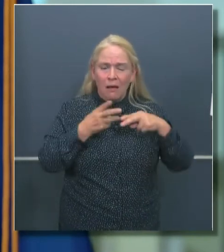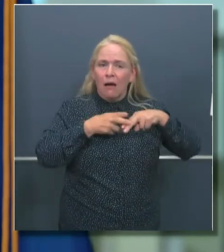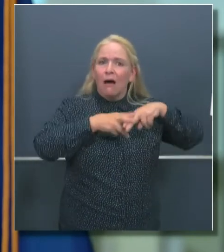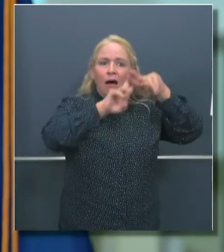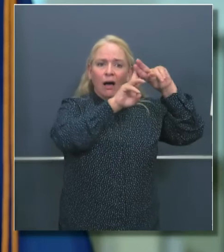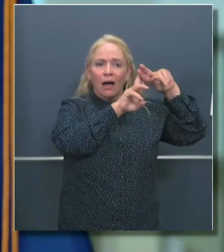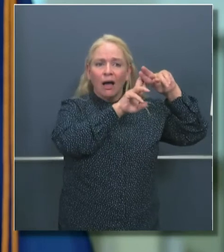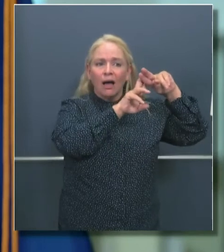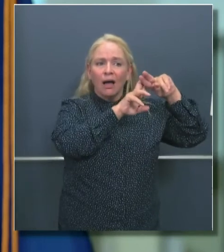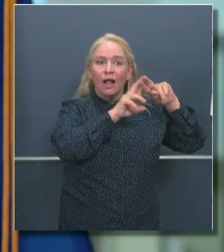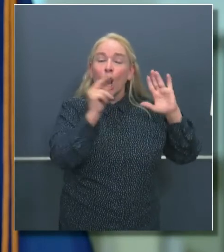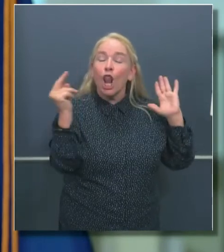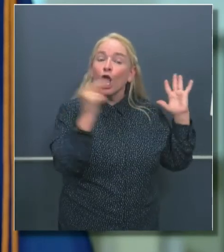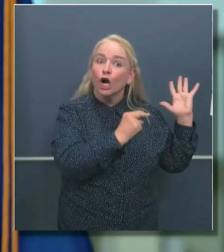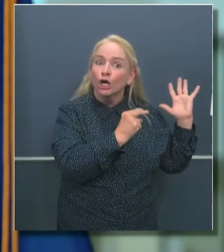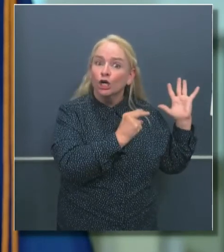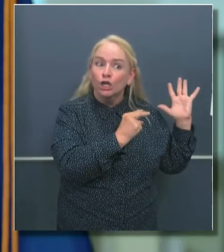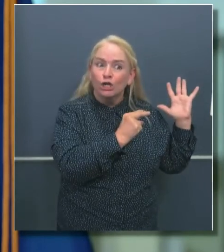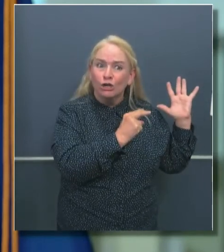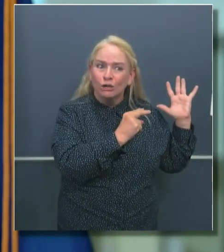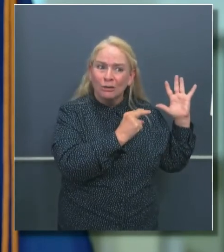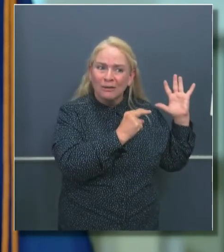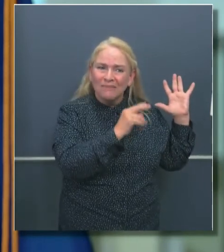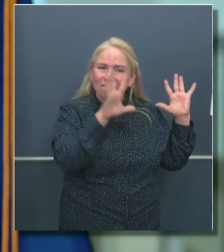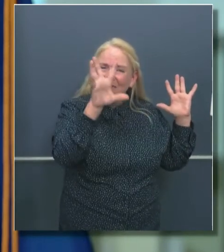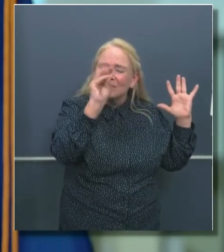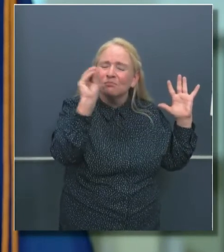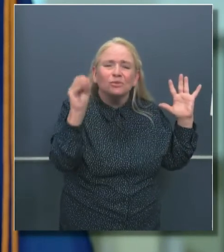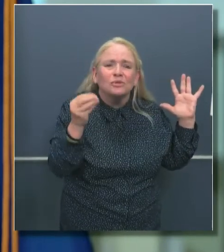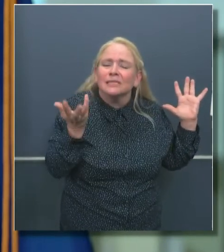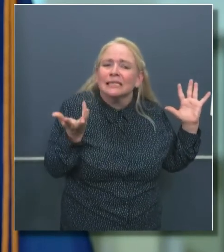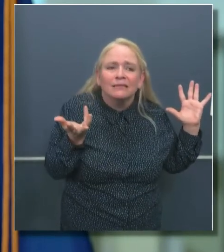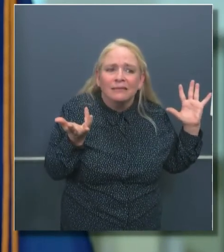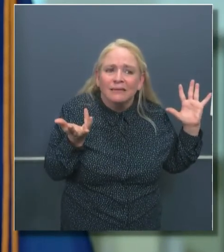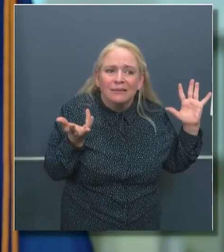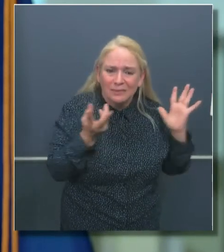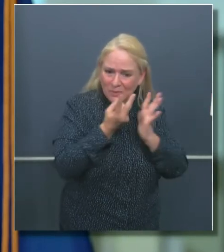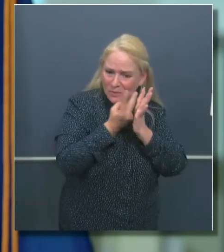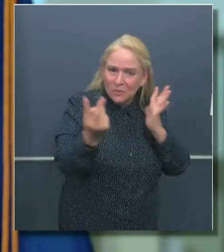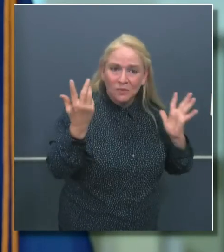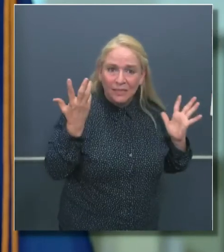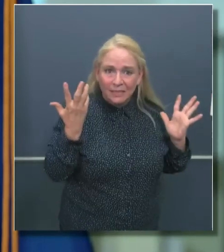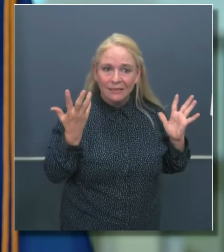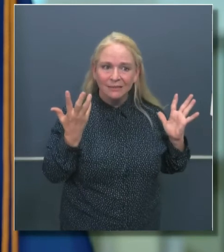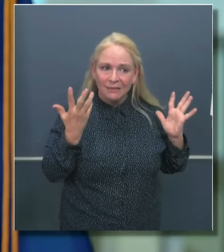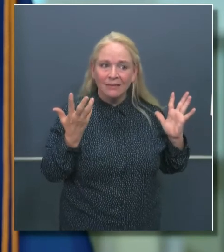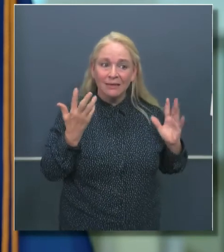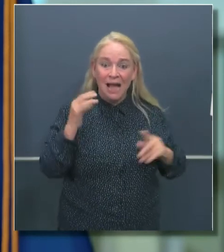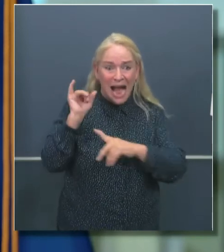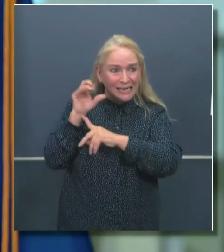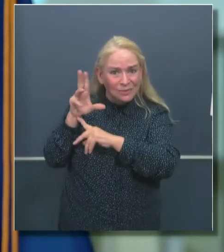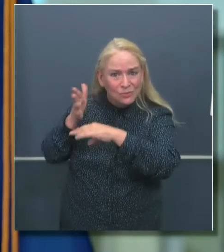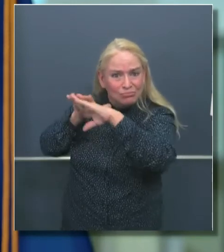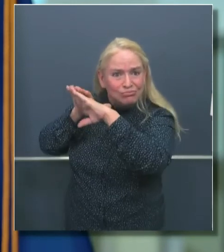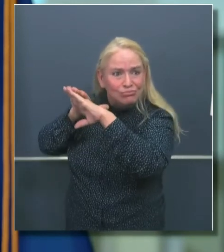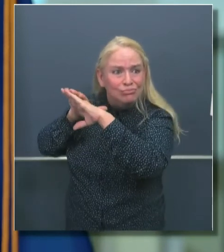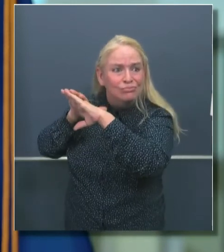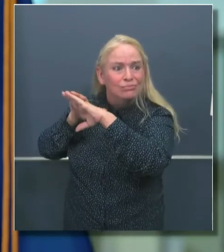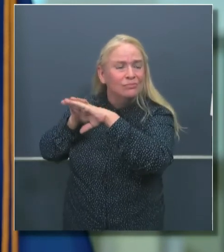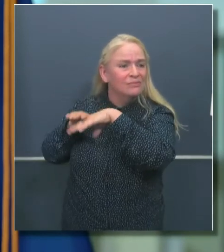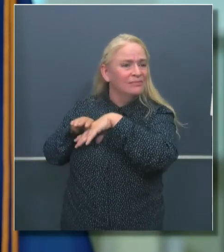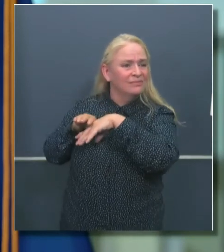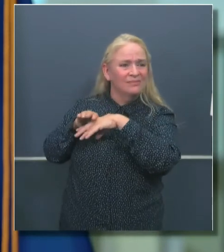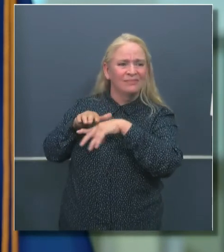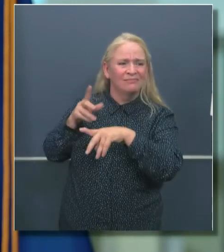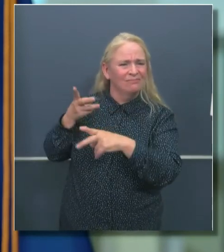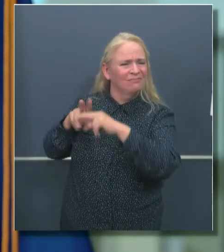rate has gone up 56% in just 2 weeks. Consider the fact that ICUs have gone up 49% in the last